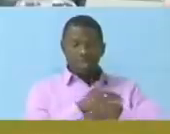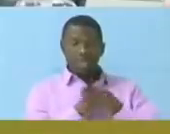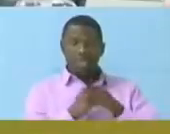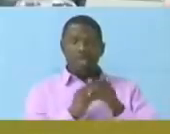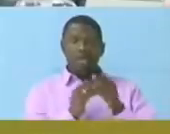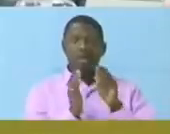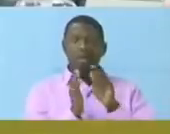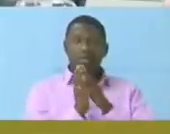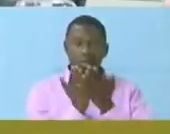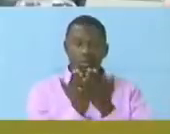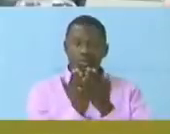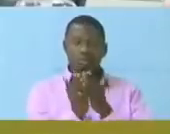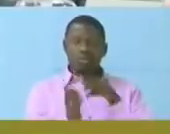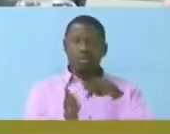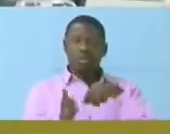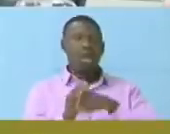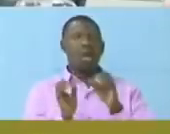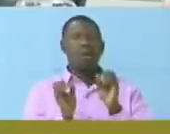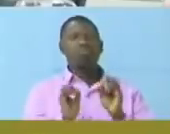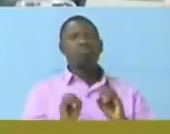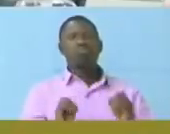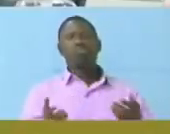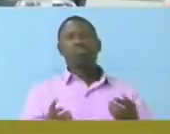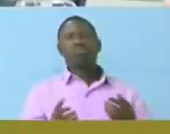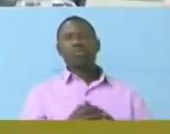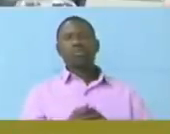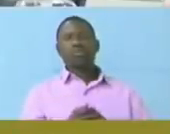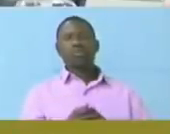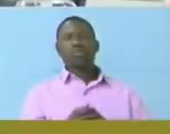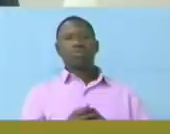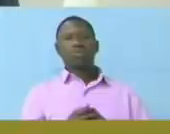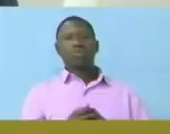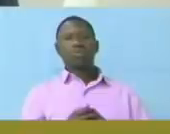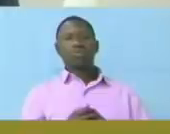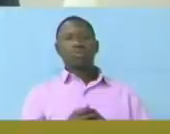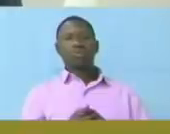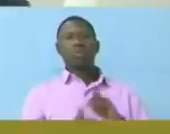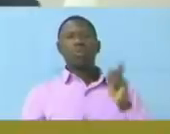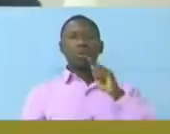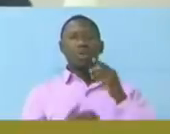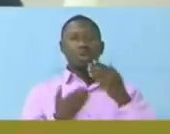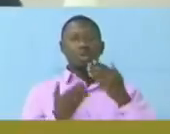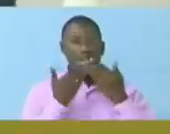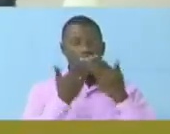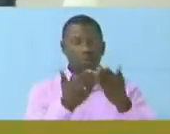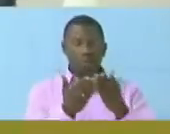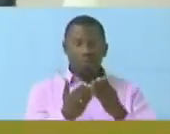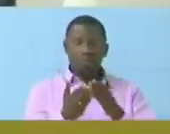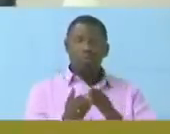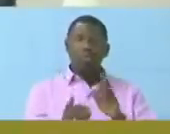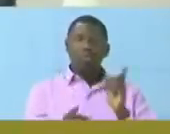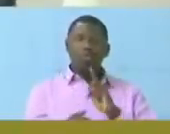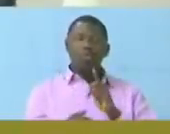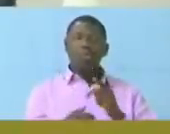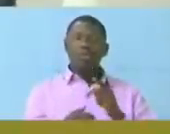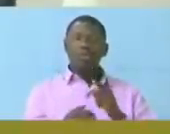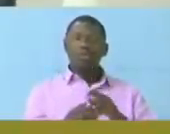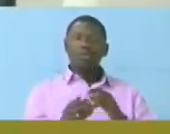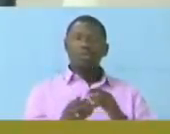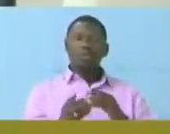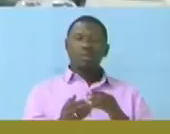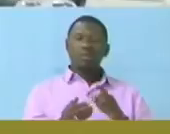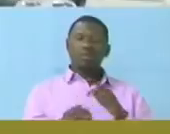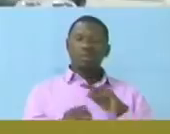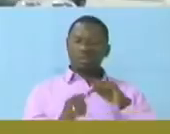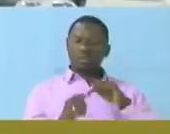kono, imantara ji. So what information did you glean from that? What conclusion did you draw from